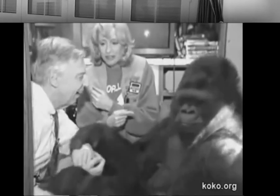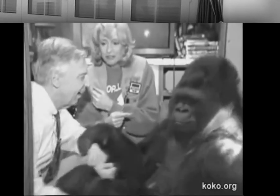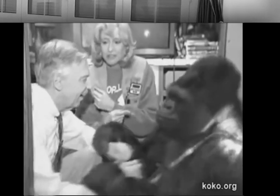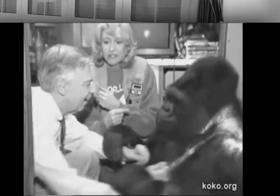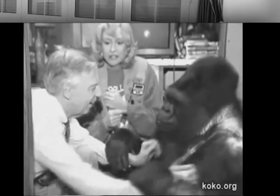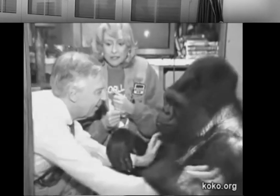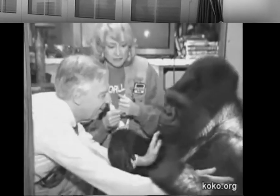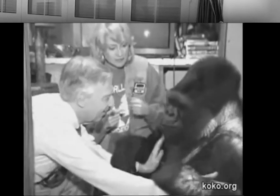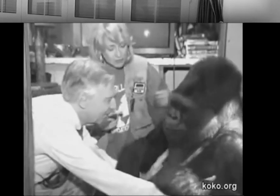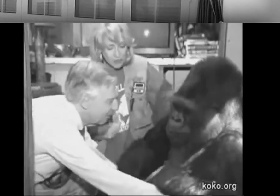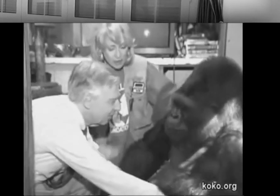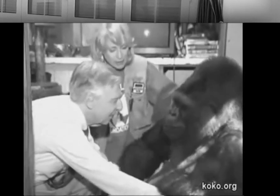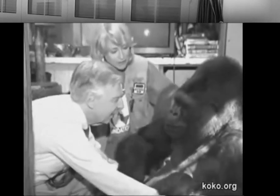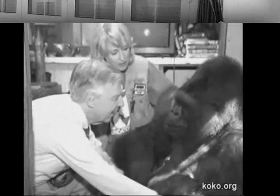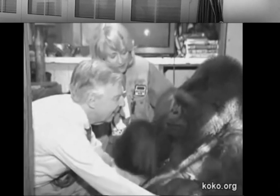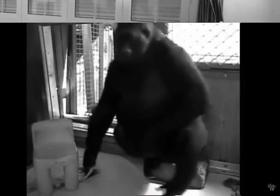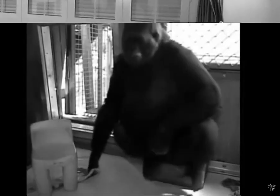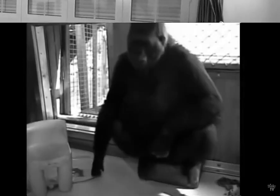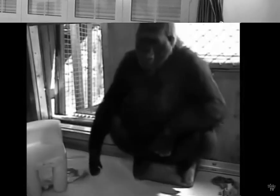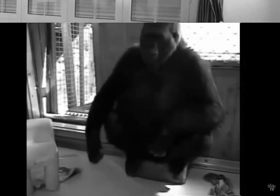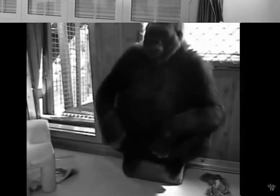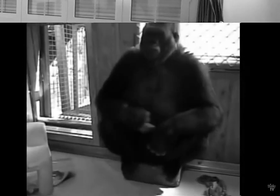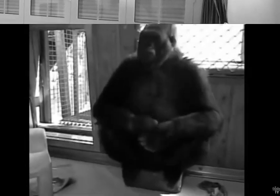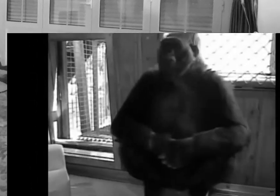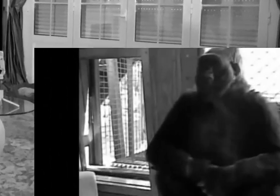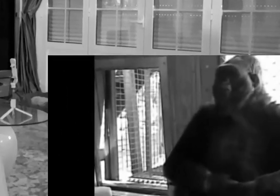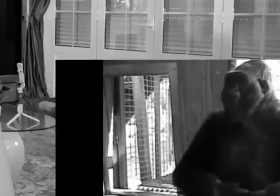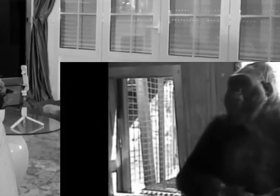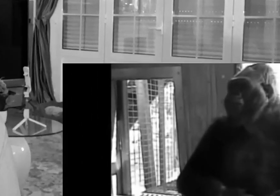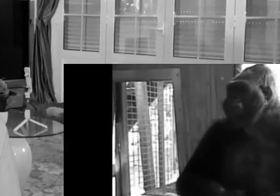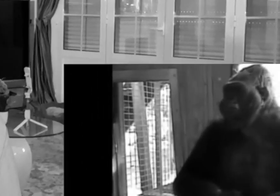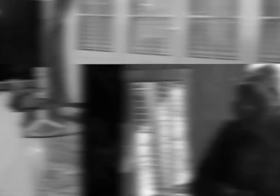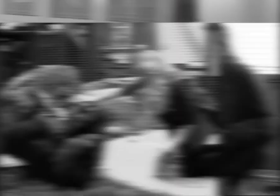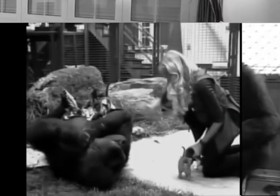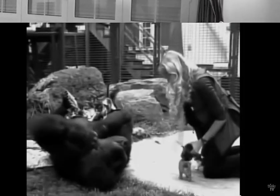visit, love. Oh. Well, that was very. Did it go in a special?